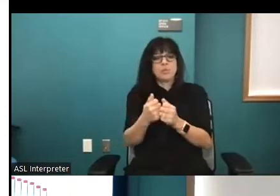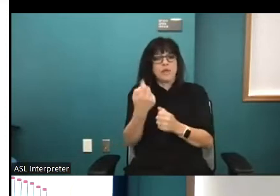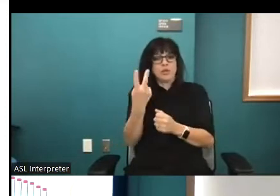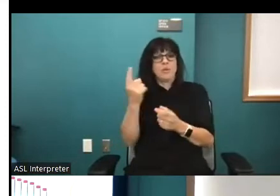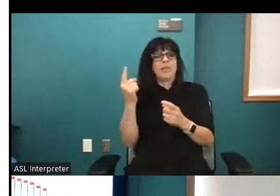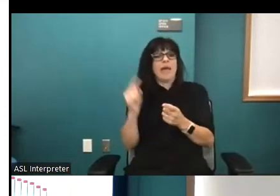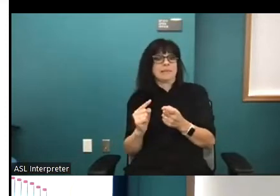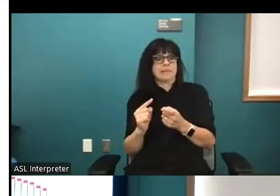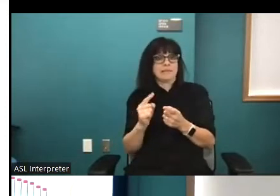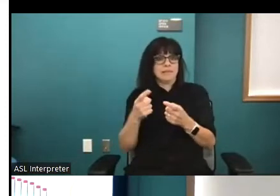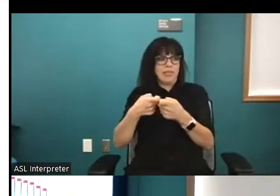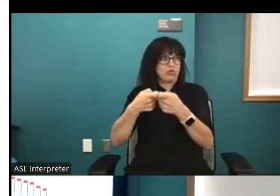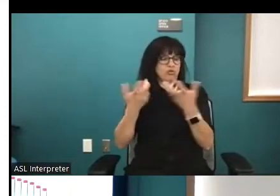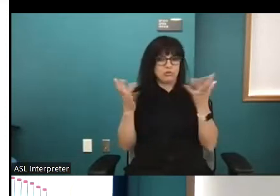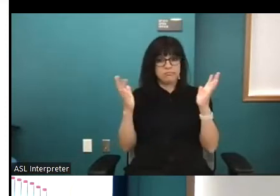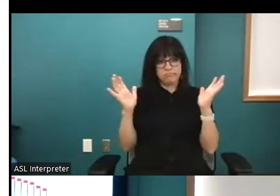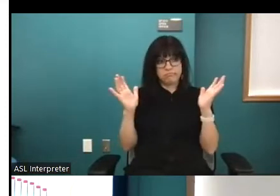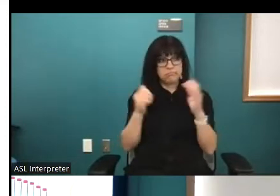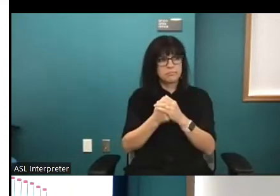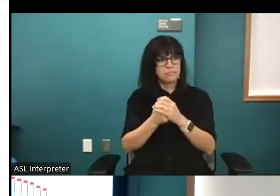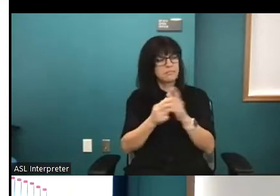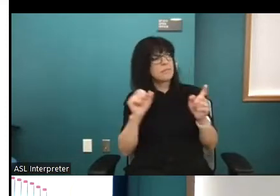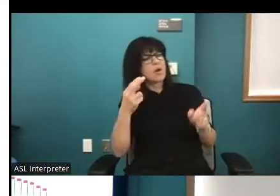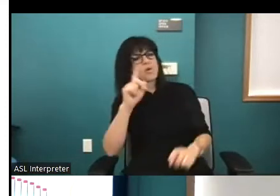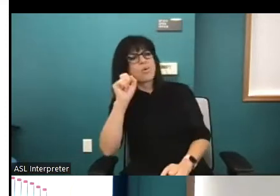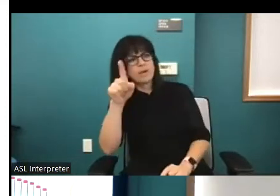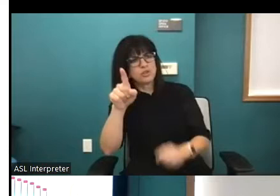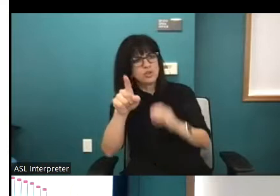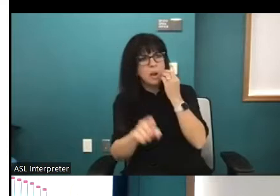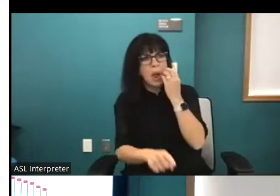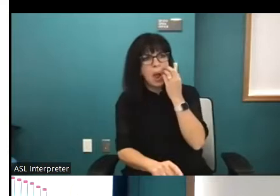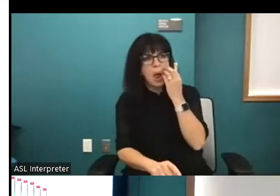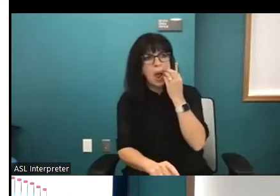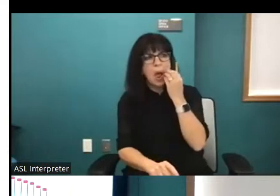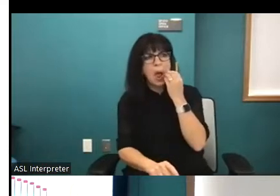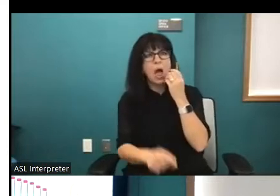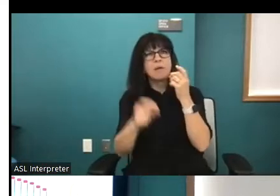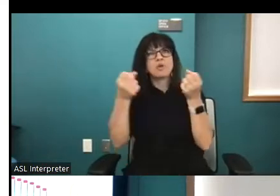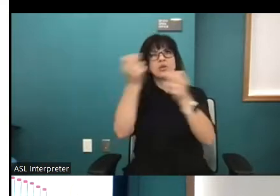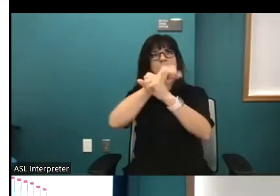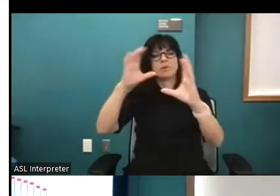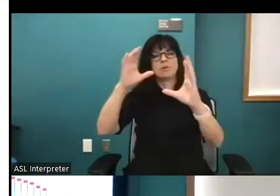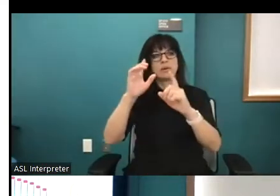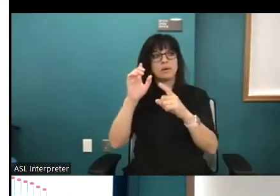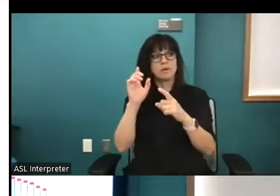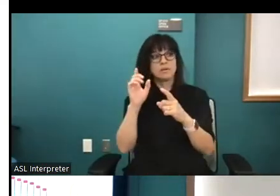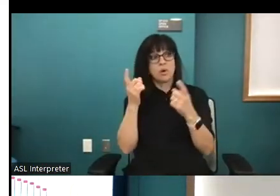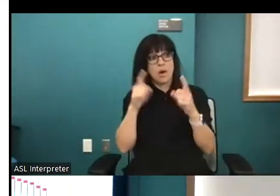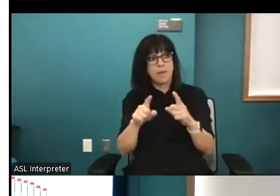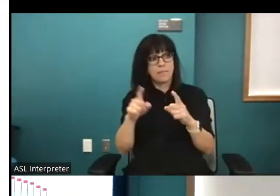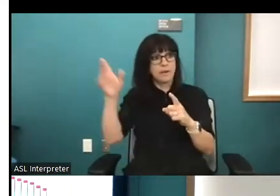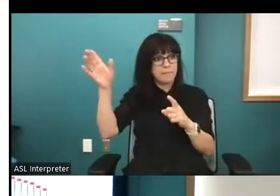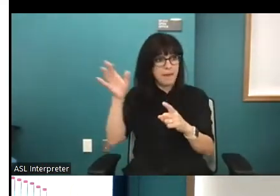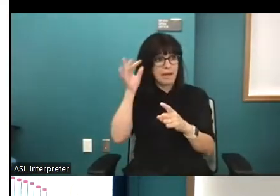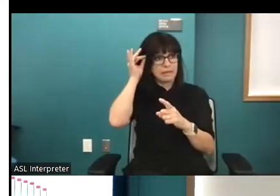electrodes. So. Okay, quick question. Mhm. So, just so I like have a visual. Yeah. When you put like the magnet